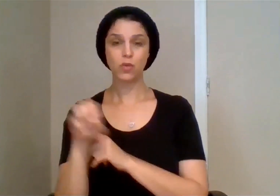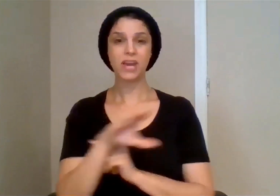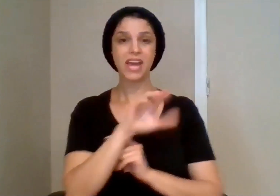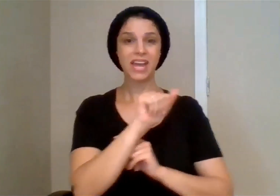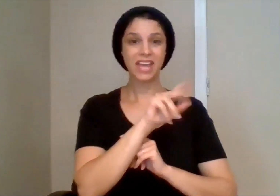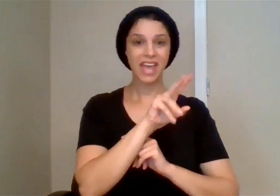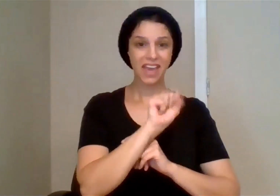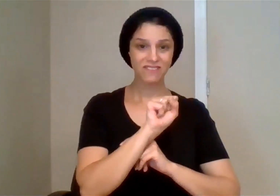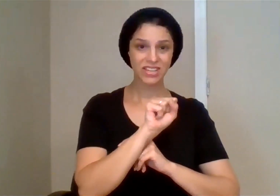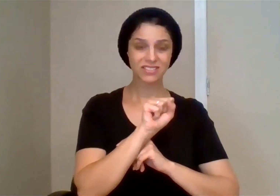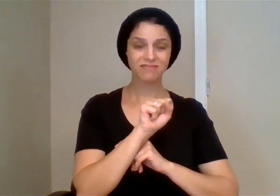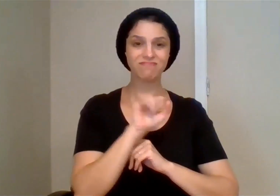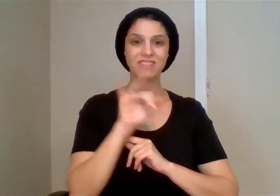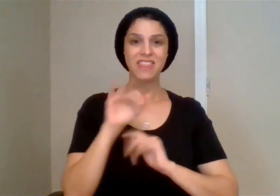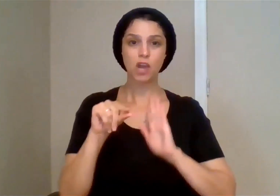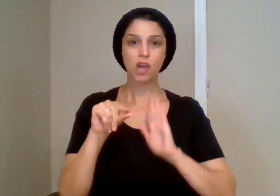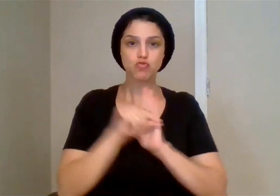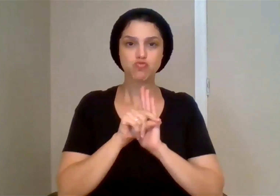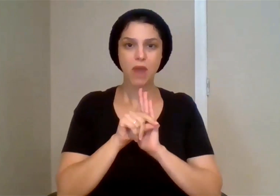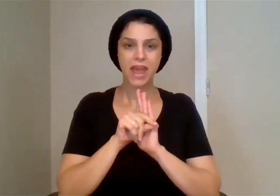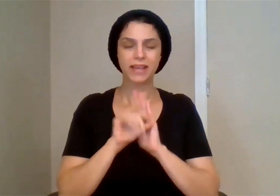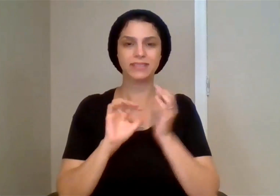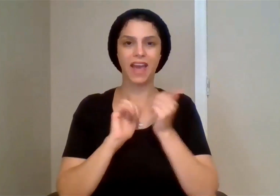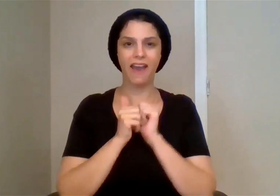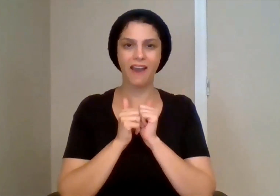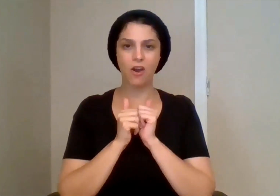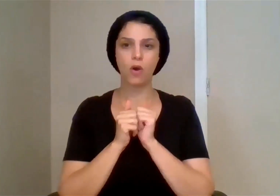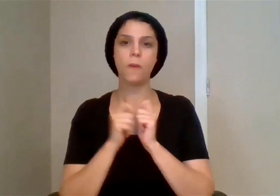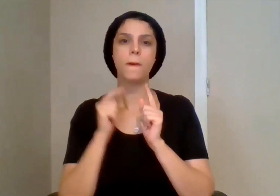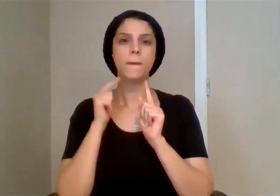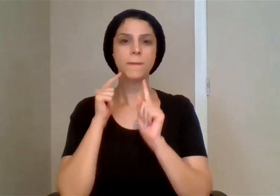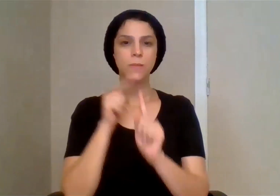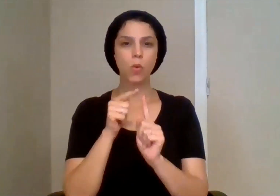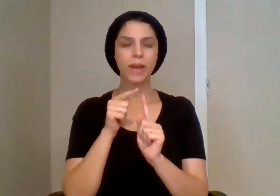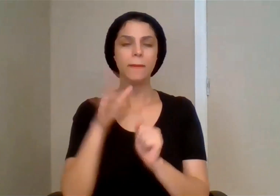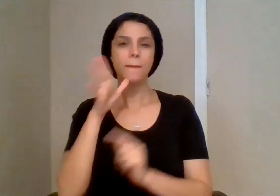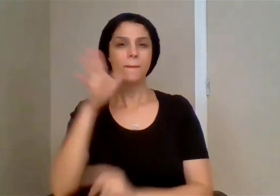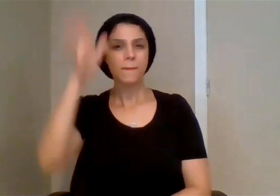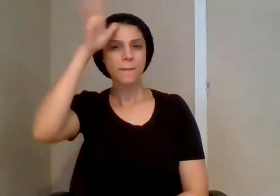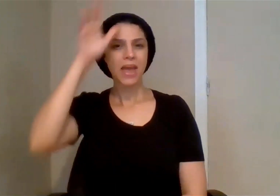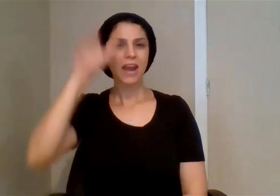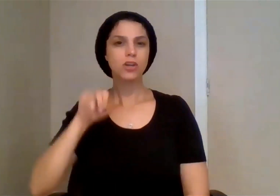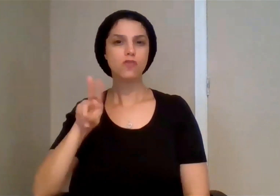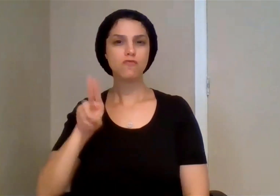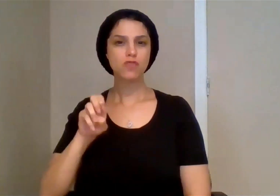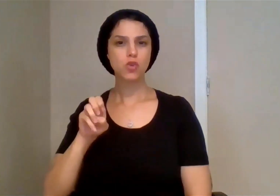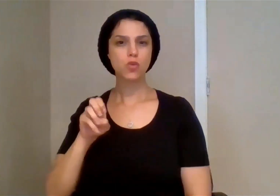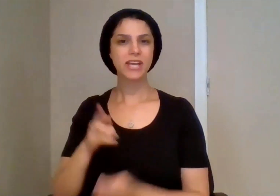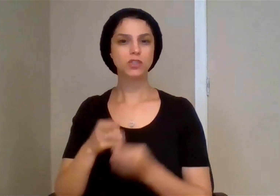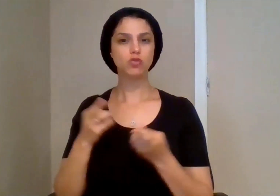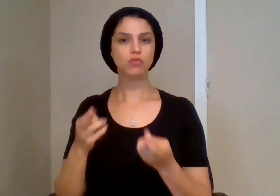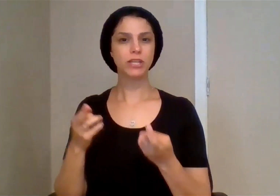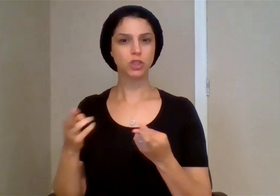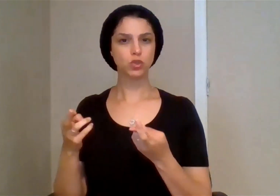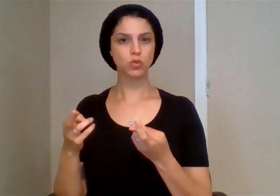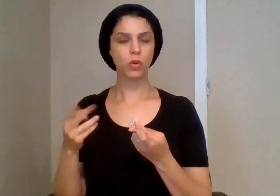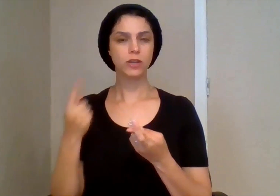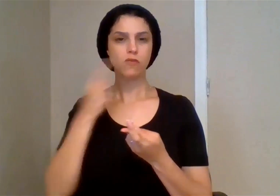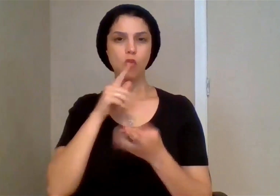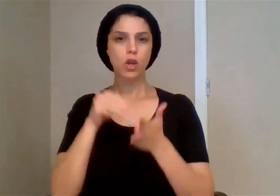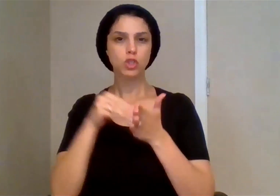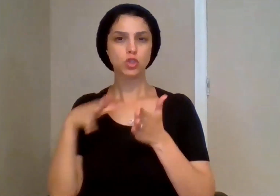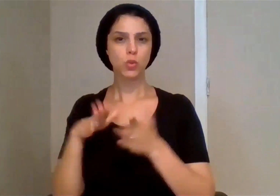are. So ultimately, parent view is the source of truth for your